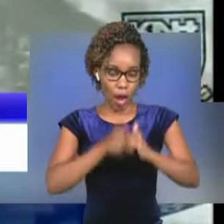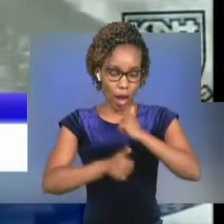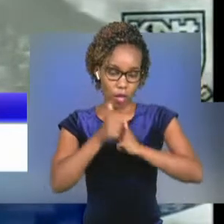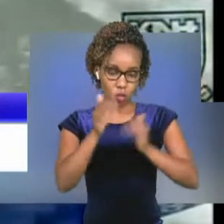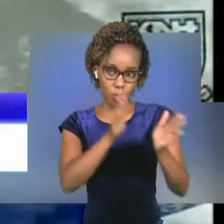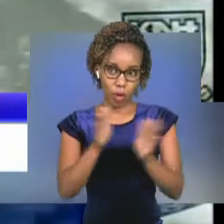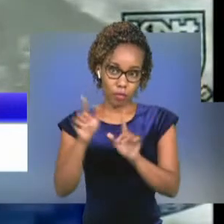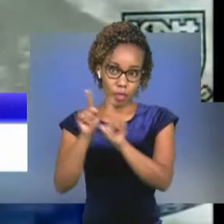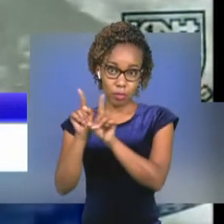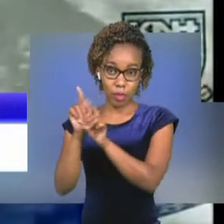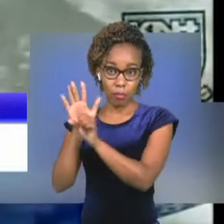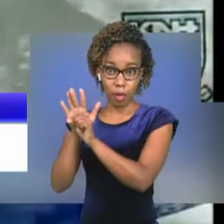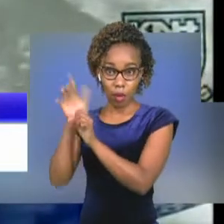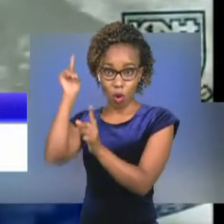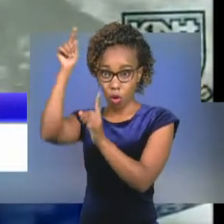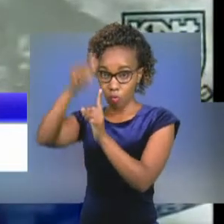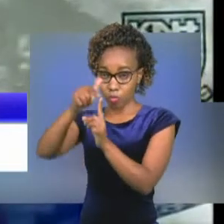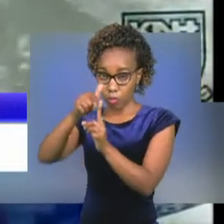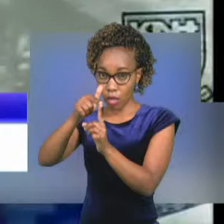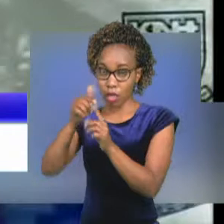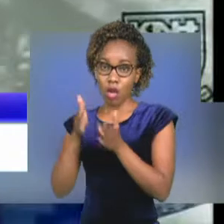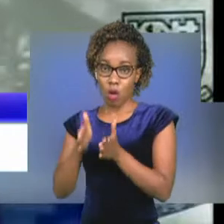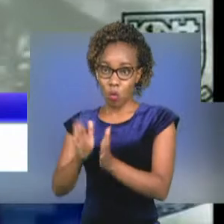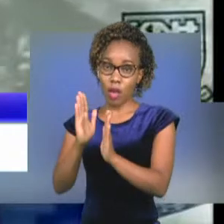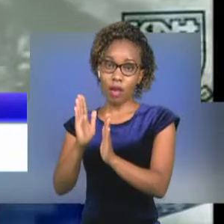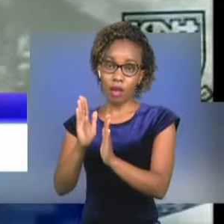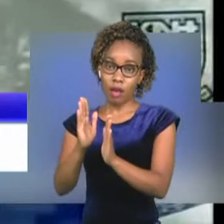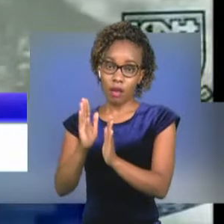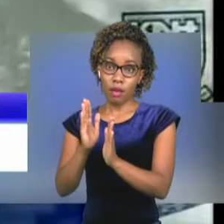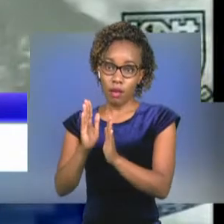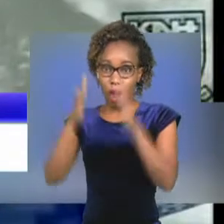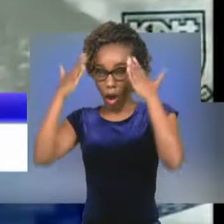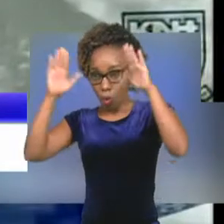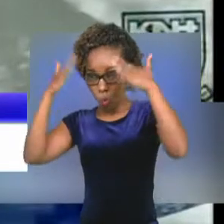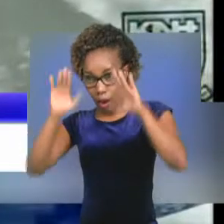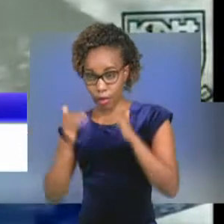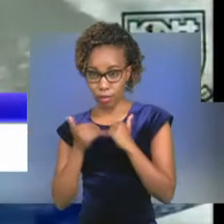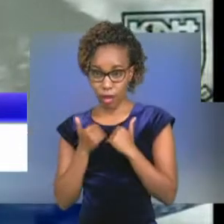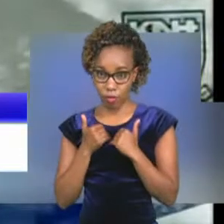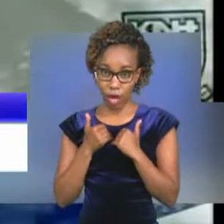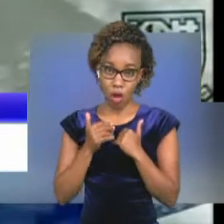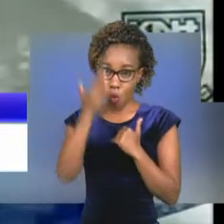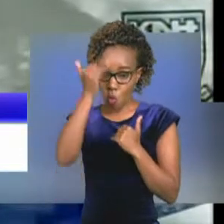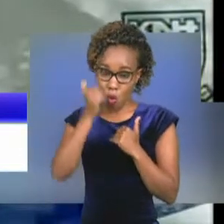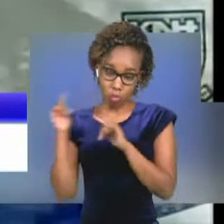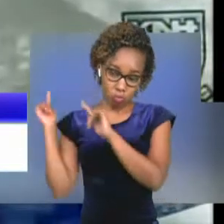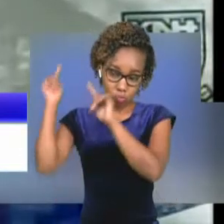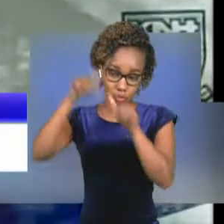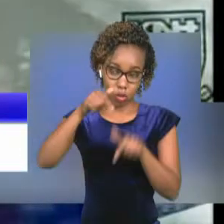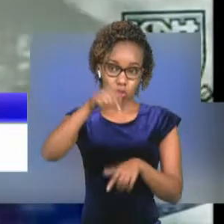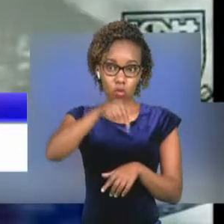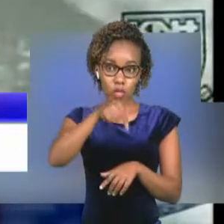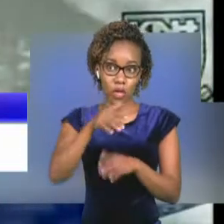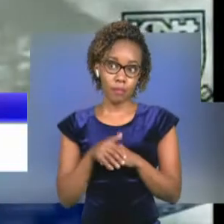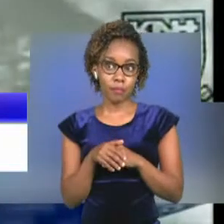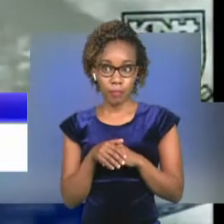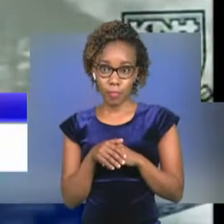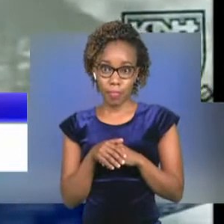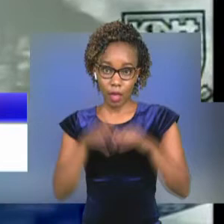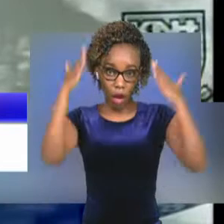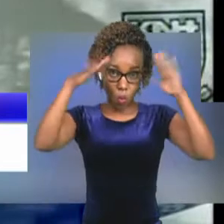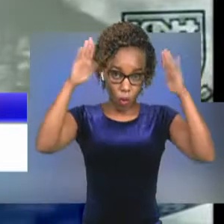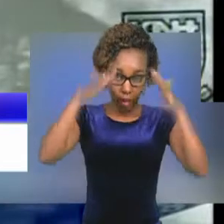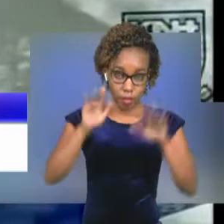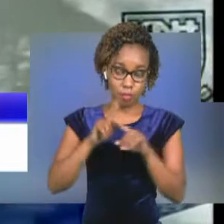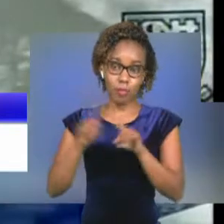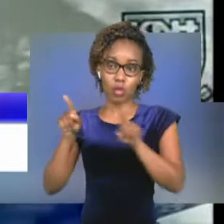many objectives, one of the key elements again is to raise awareness, and that is why we are here today for this day of raising awareness,